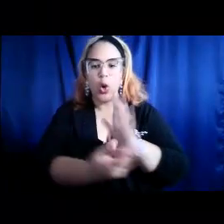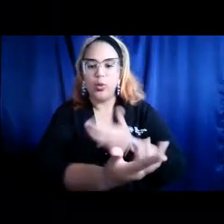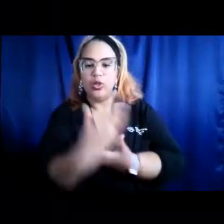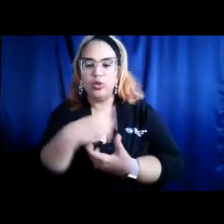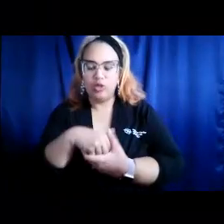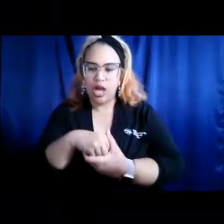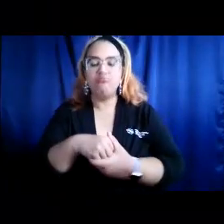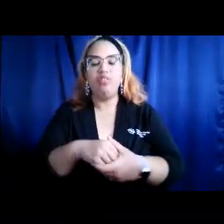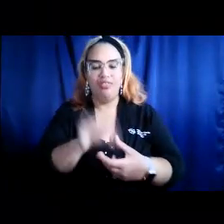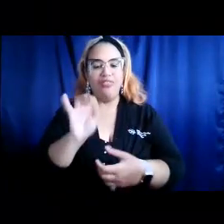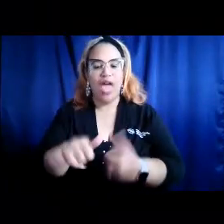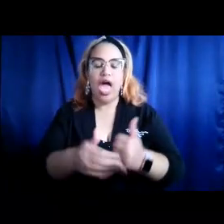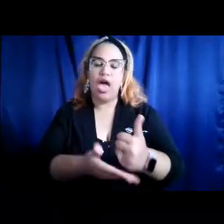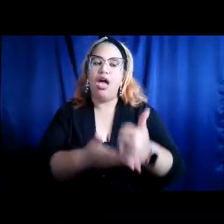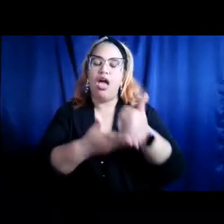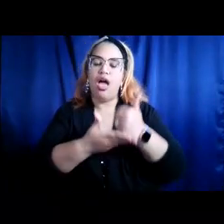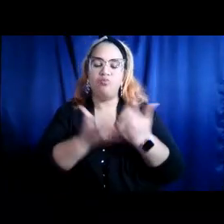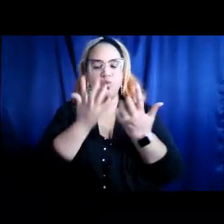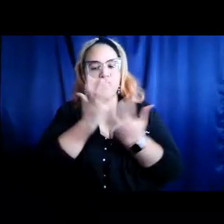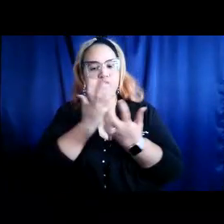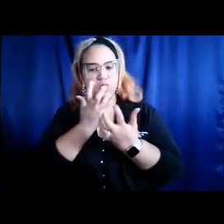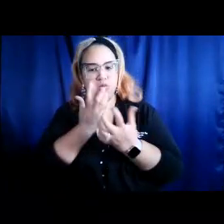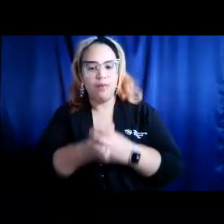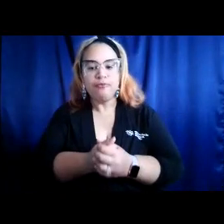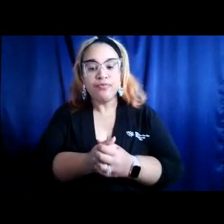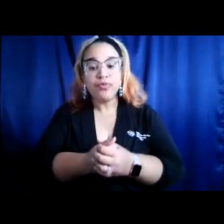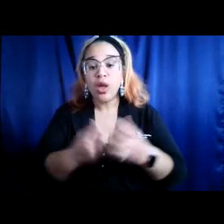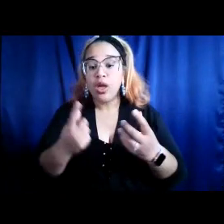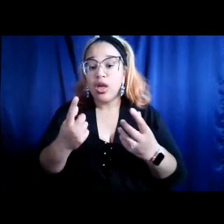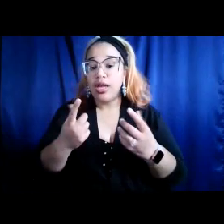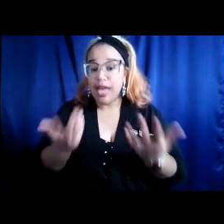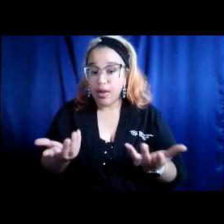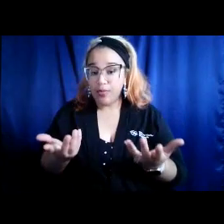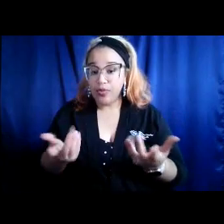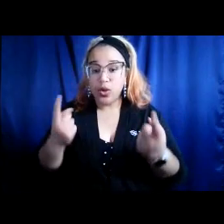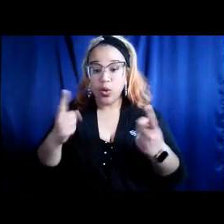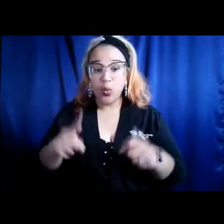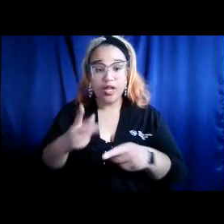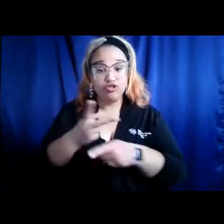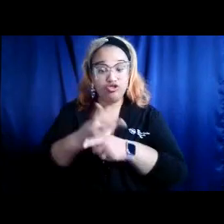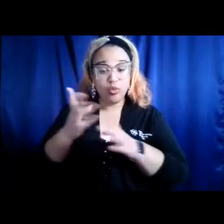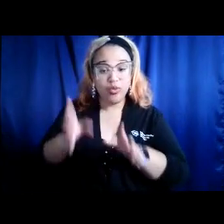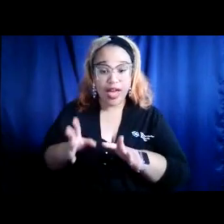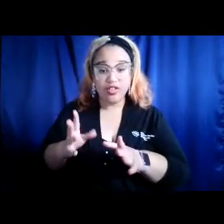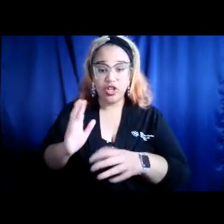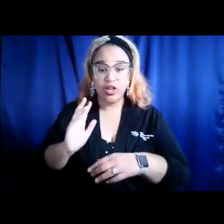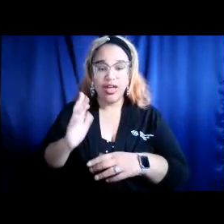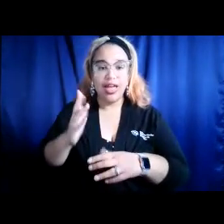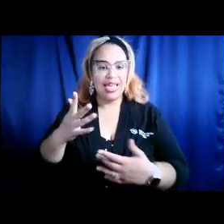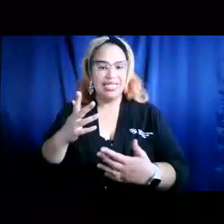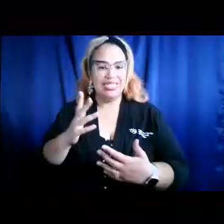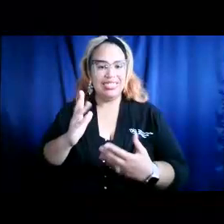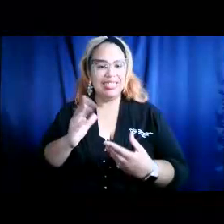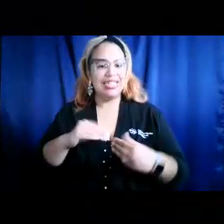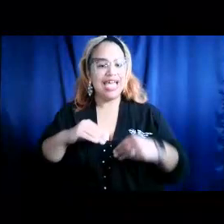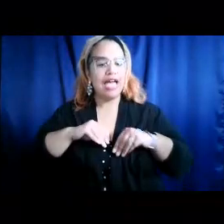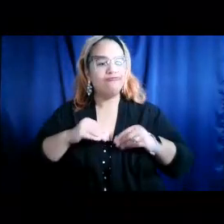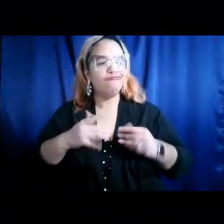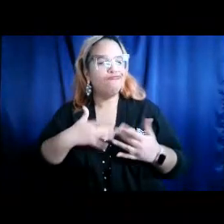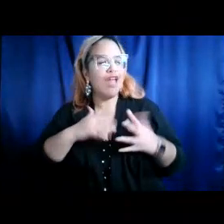supportive environment. When supervisors create that supportive environment, they can help foster trust, boost employee